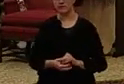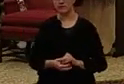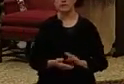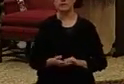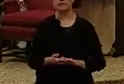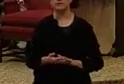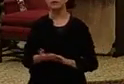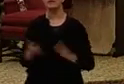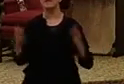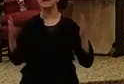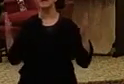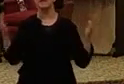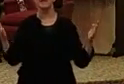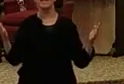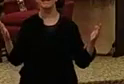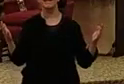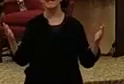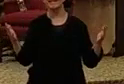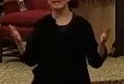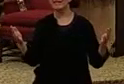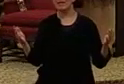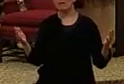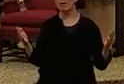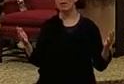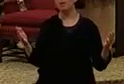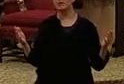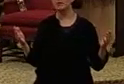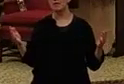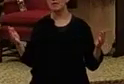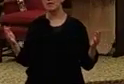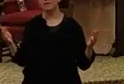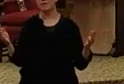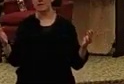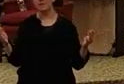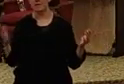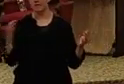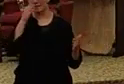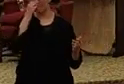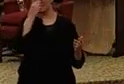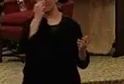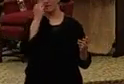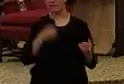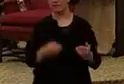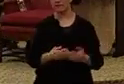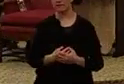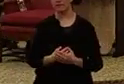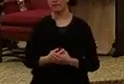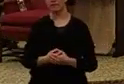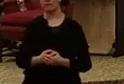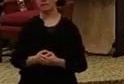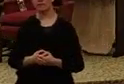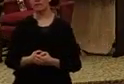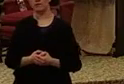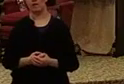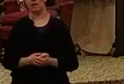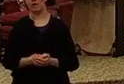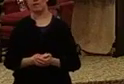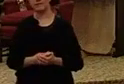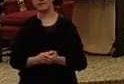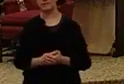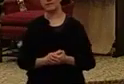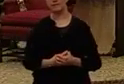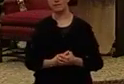Hallelujah. Hallelujah. Ikalebaka yila la boho shoto ko naha ha reka shiki ala